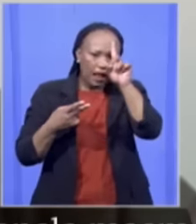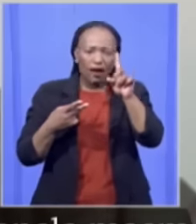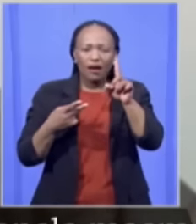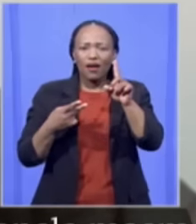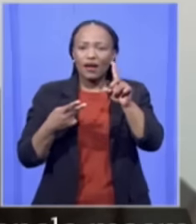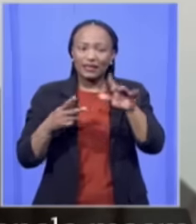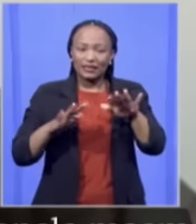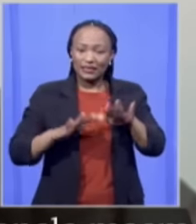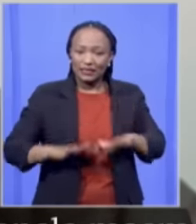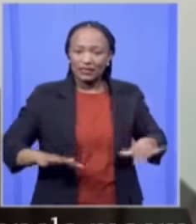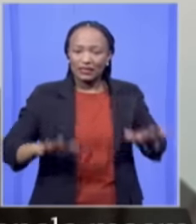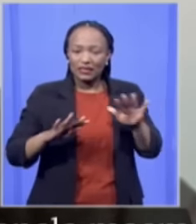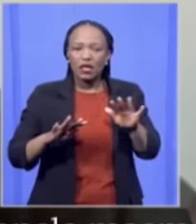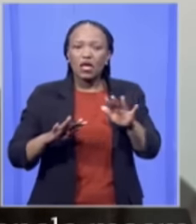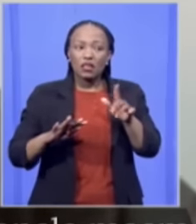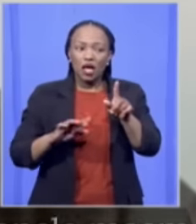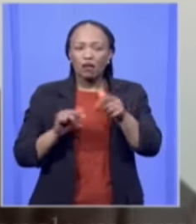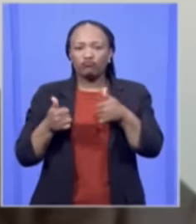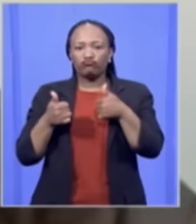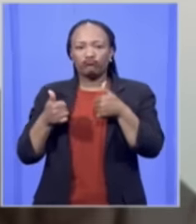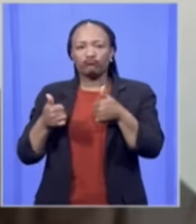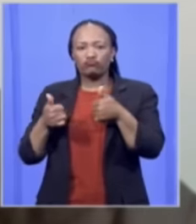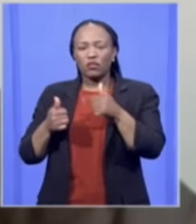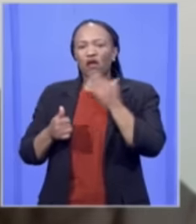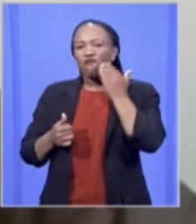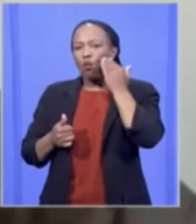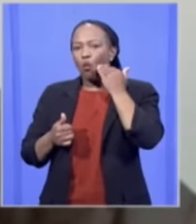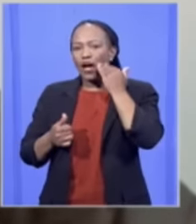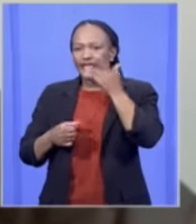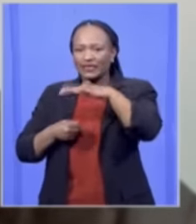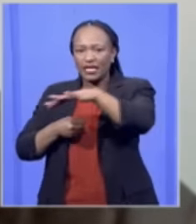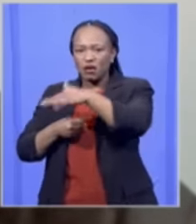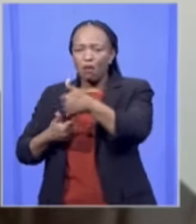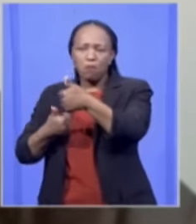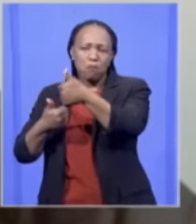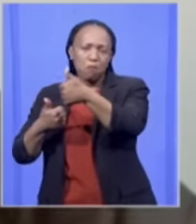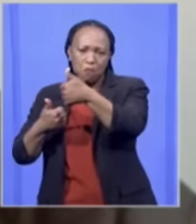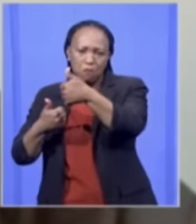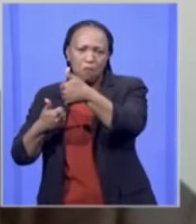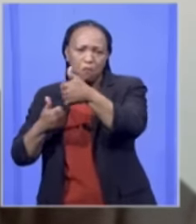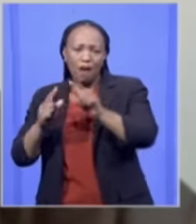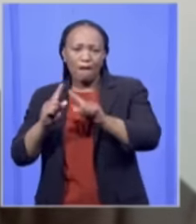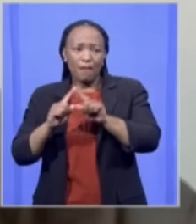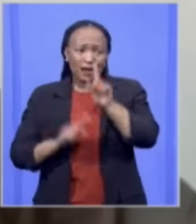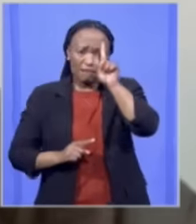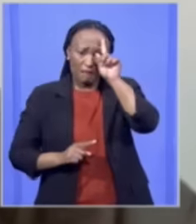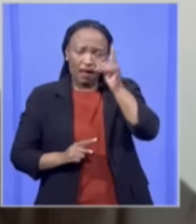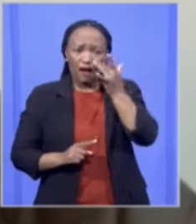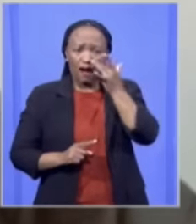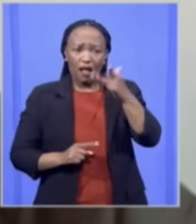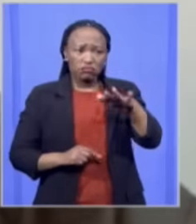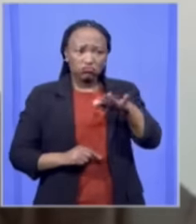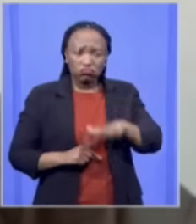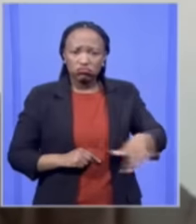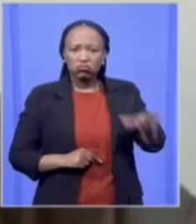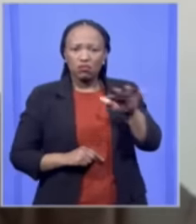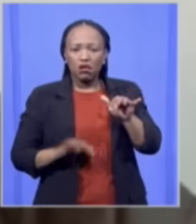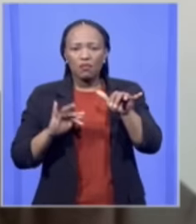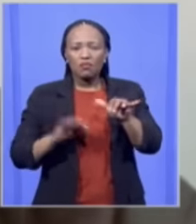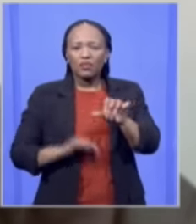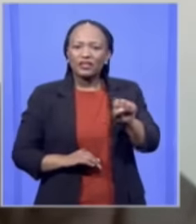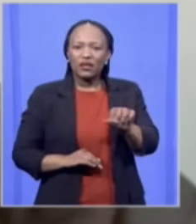But they've succeeded mainly when it comes to your white areas, of which in the main are occupied by people that are not even